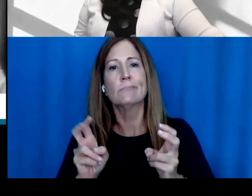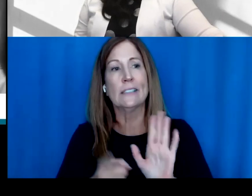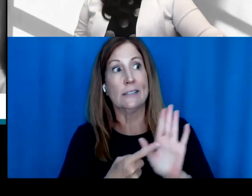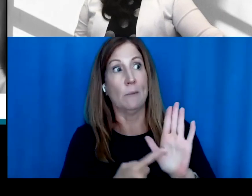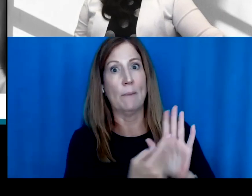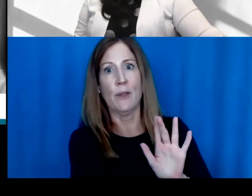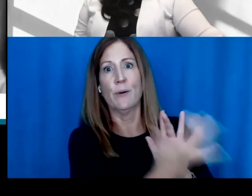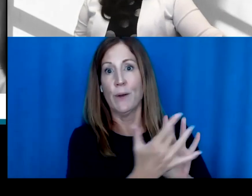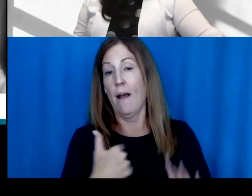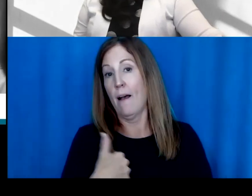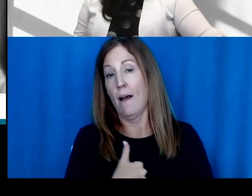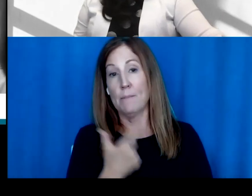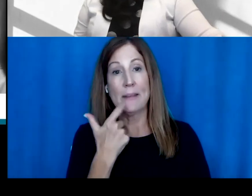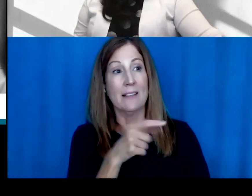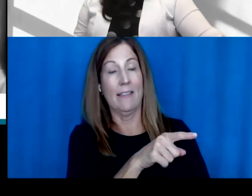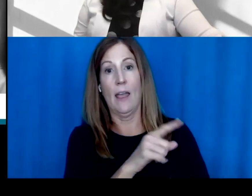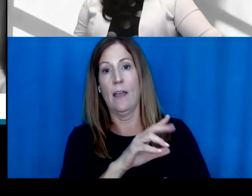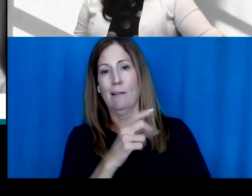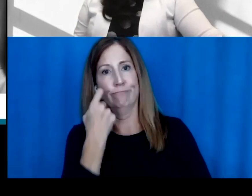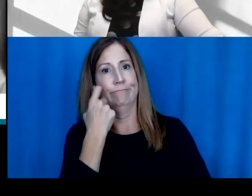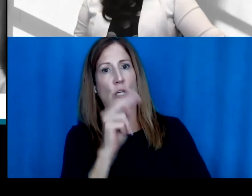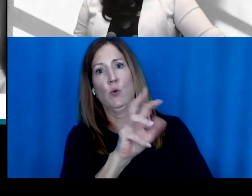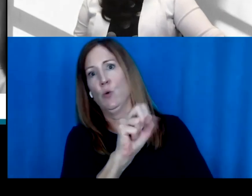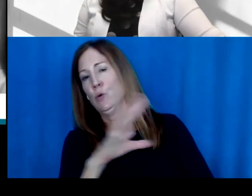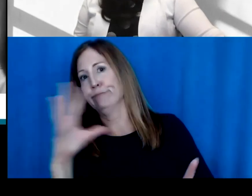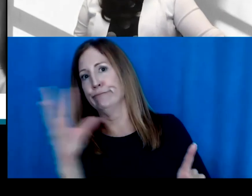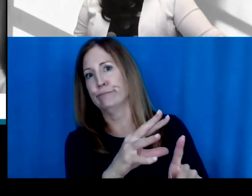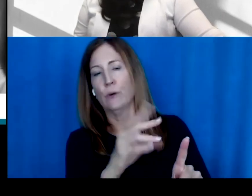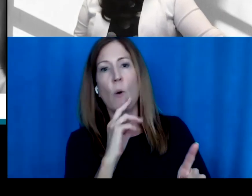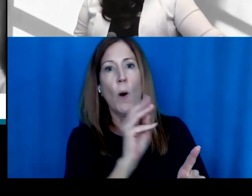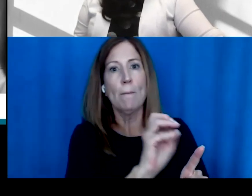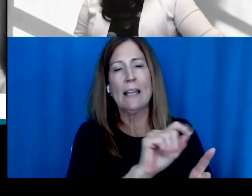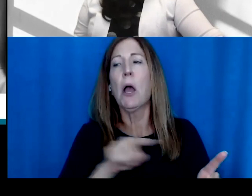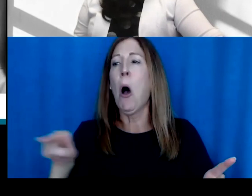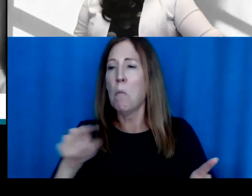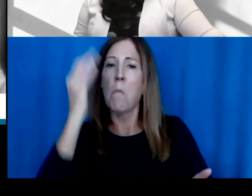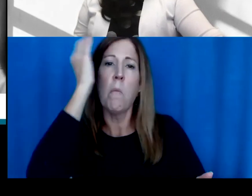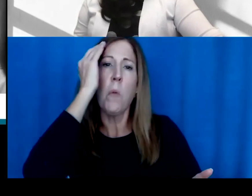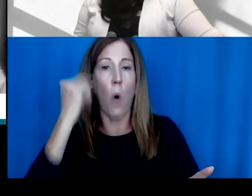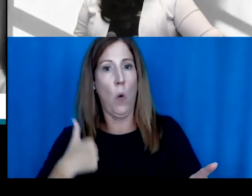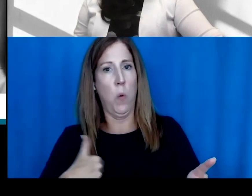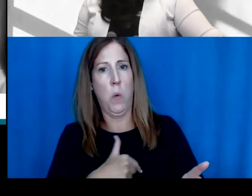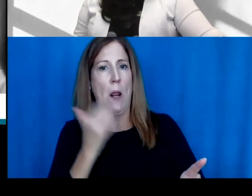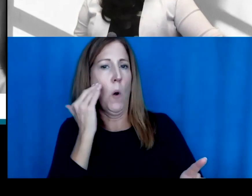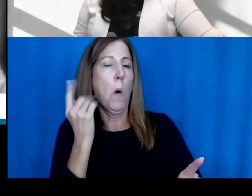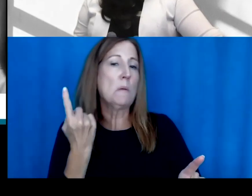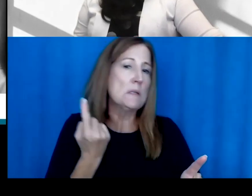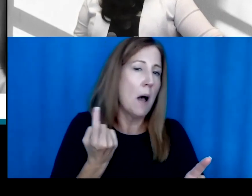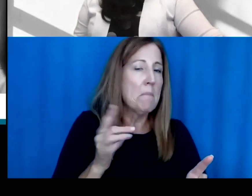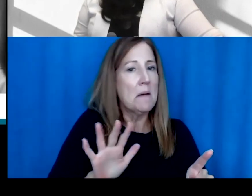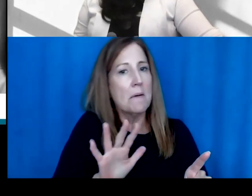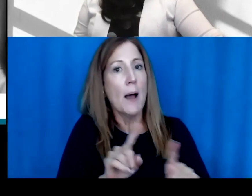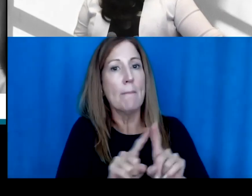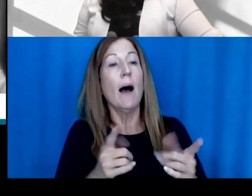us because they've been in the news and the media. So we may know something, and generally, if we get a call